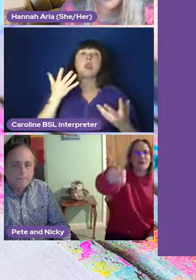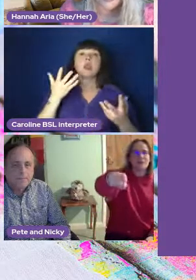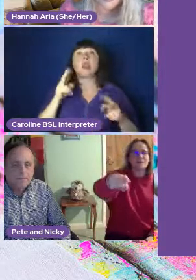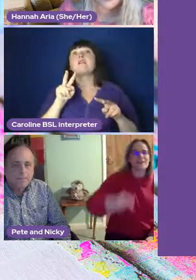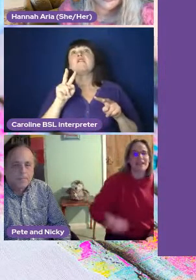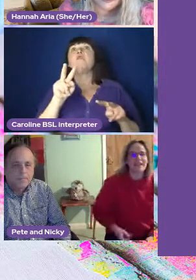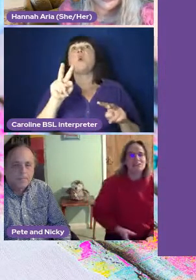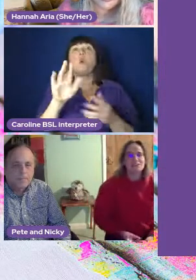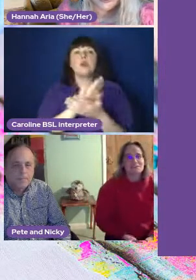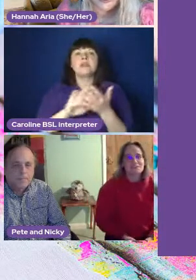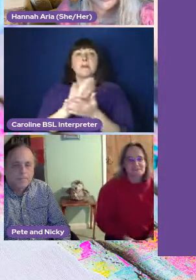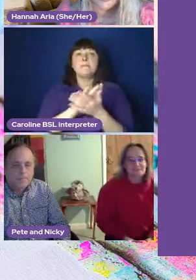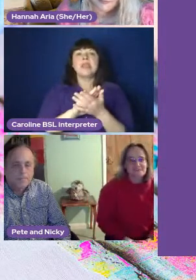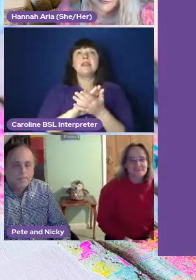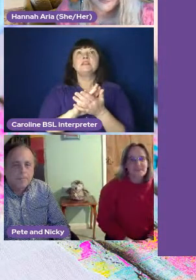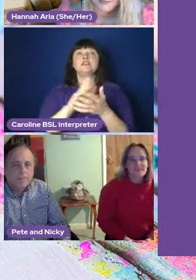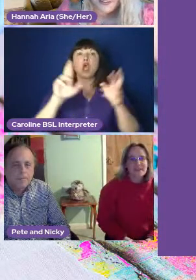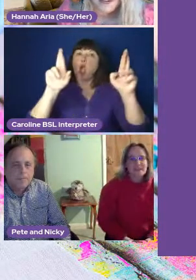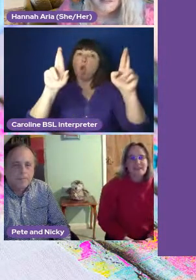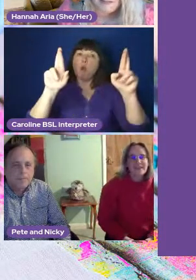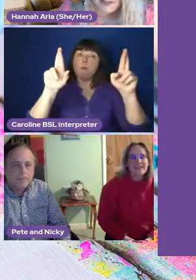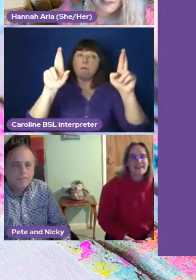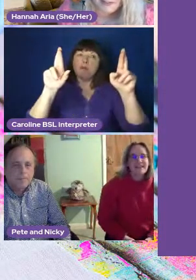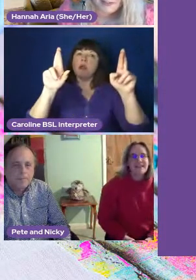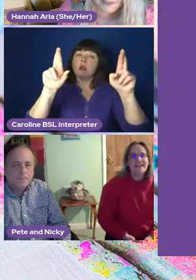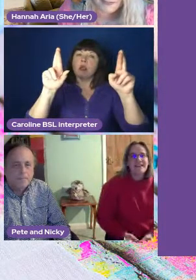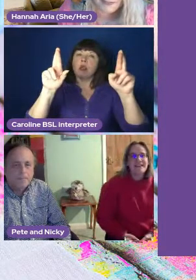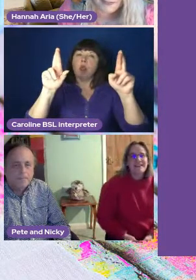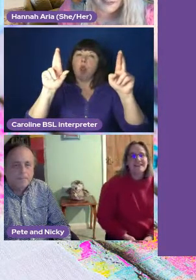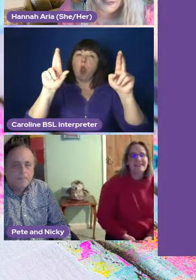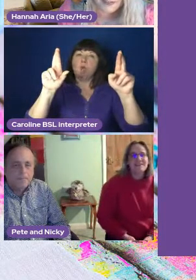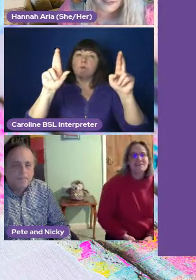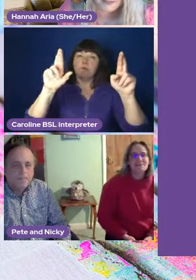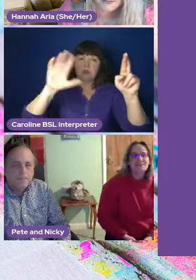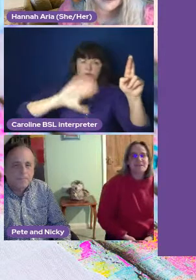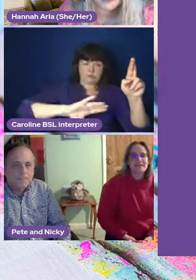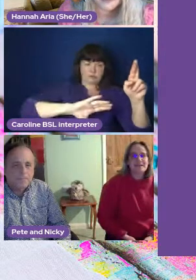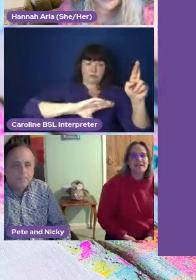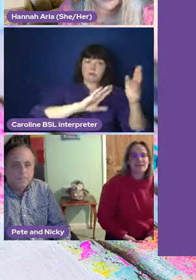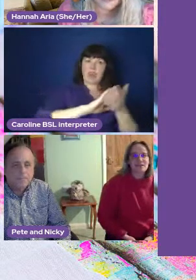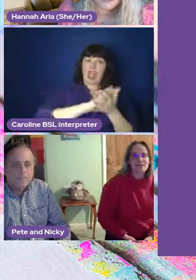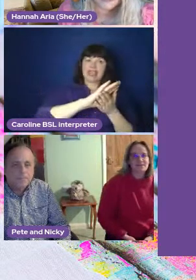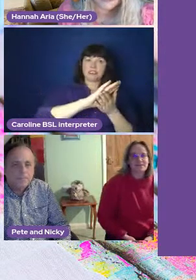hope around the edge. I love that. And